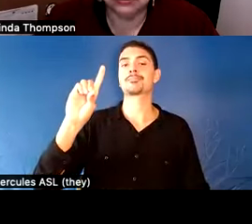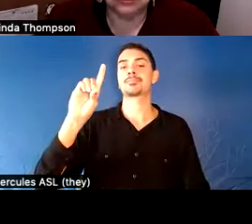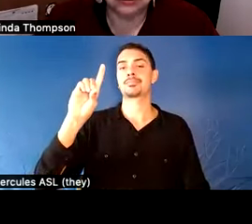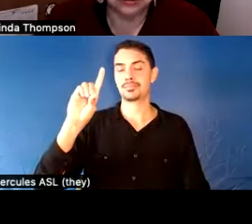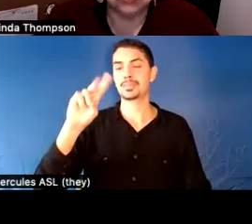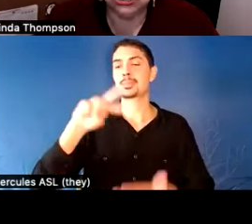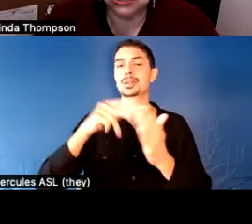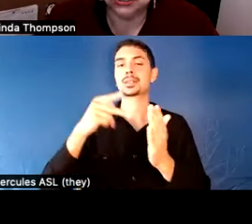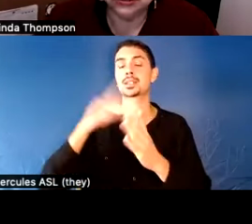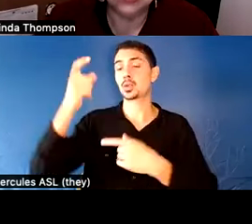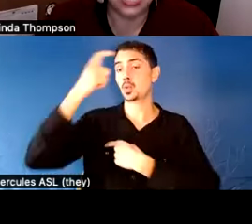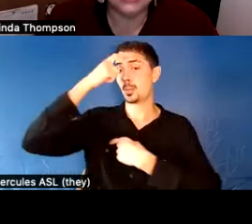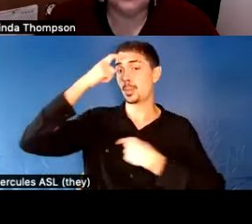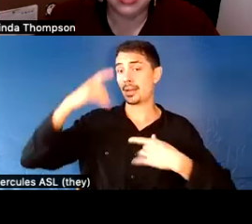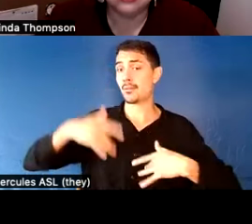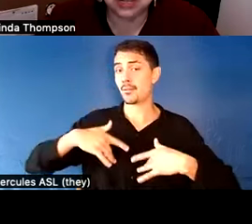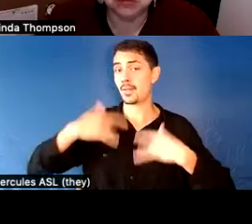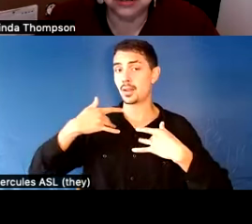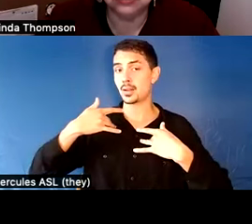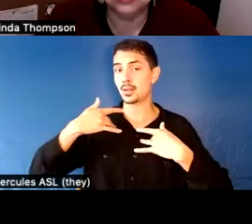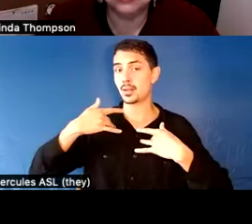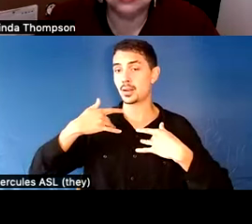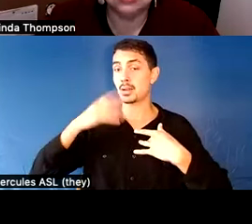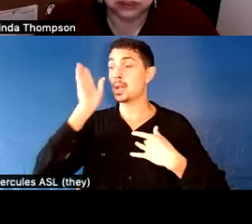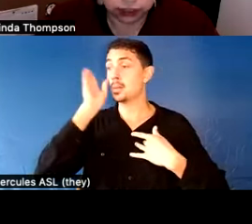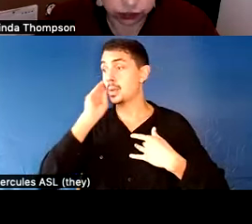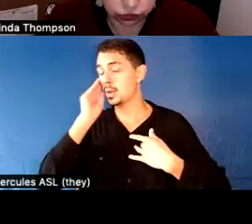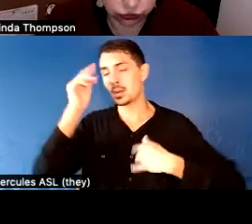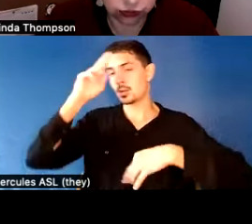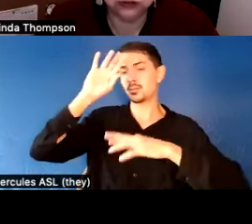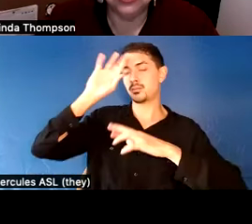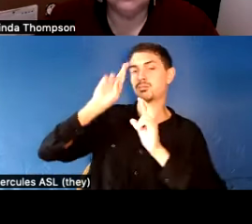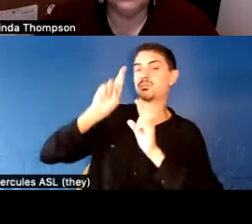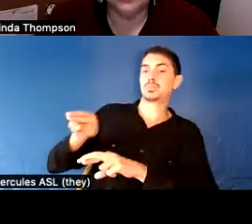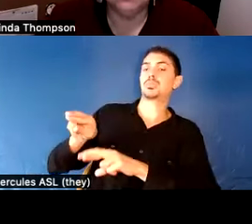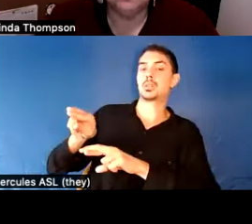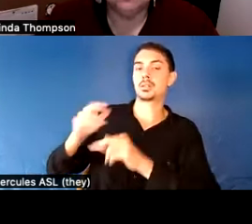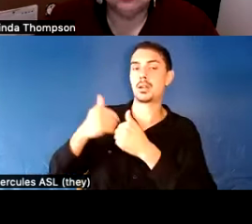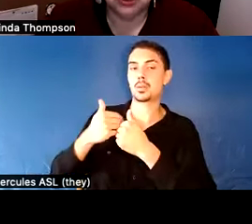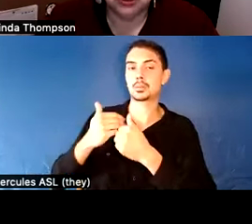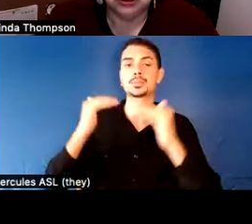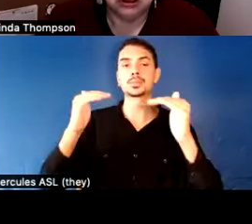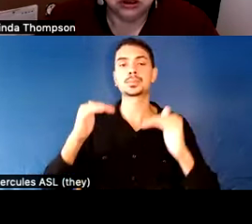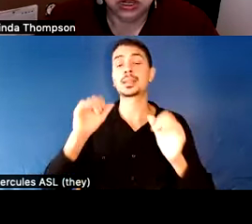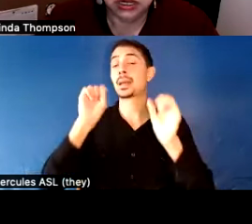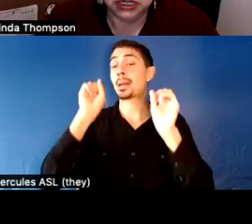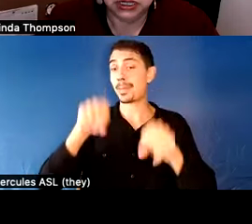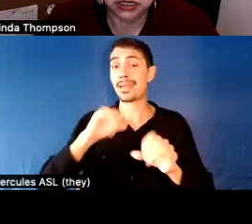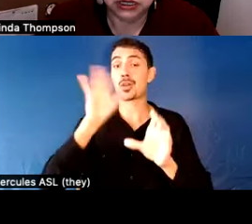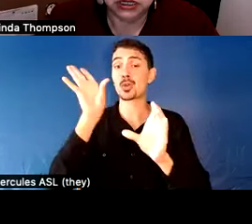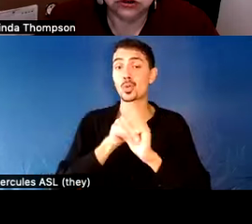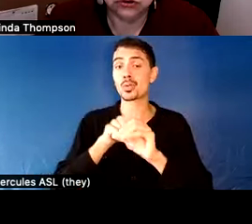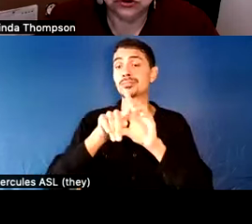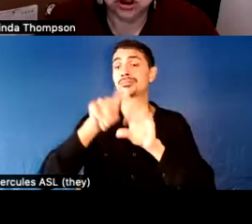event, which includes flashbacks, nightmares, intrusive imagery. And it